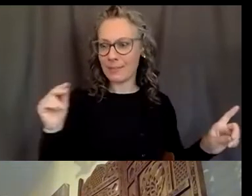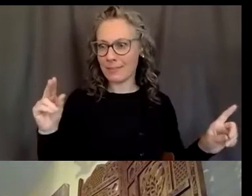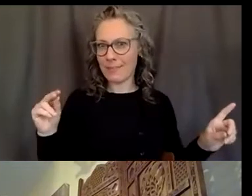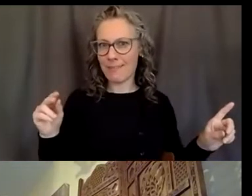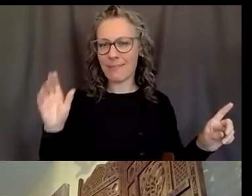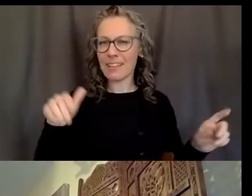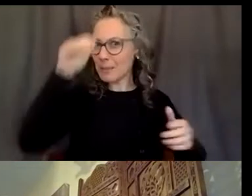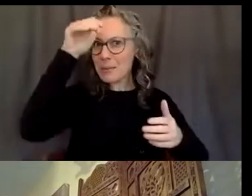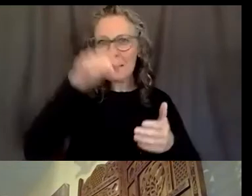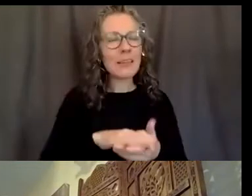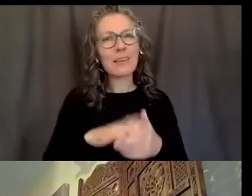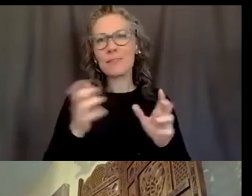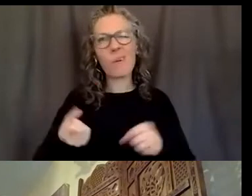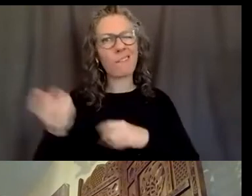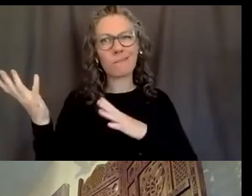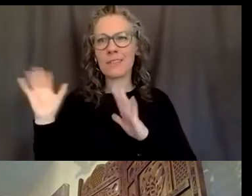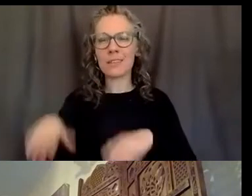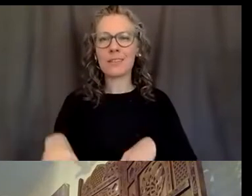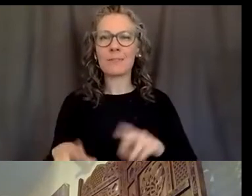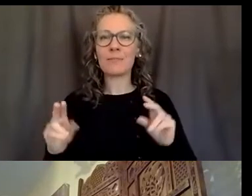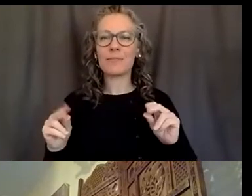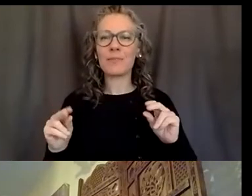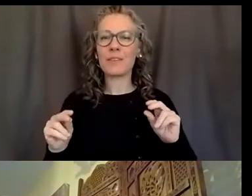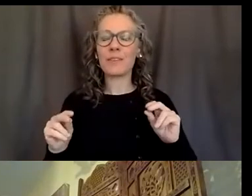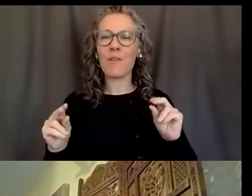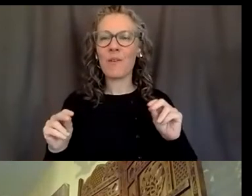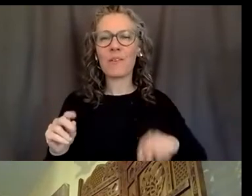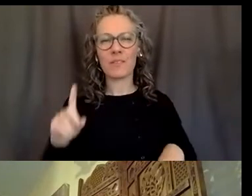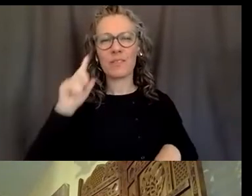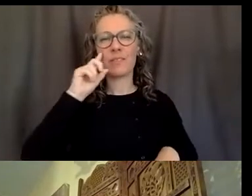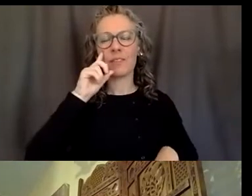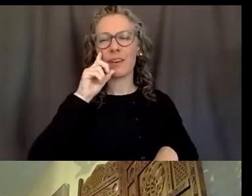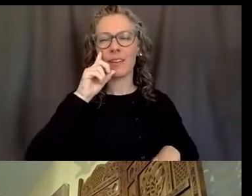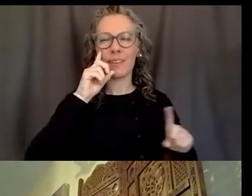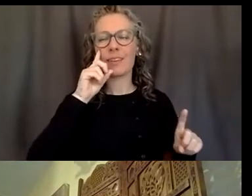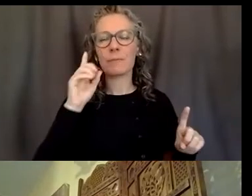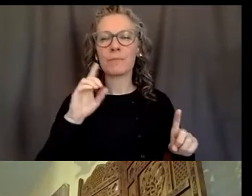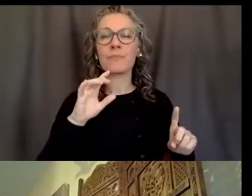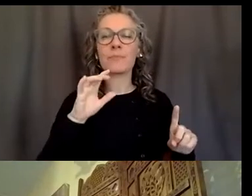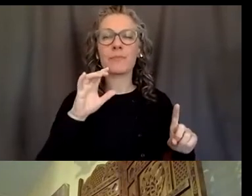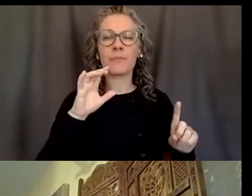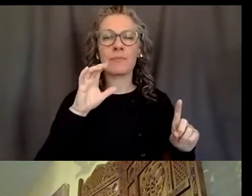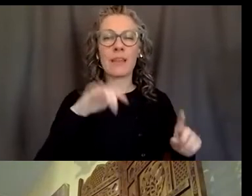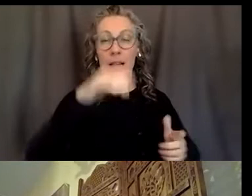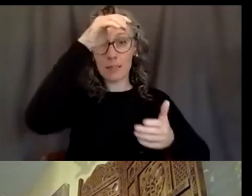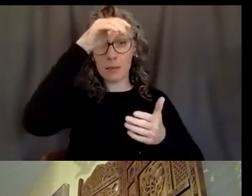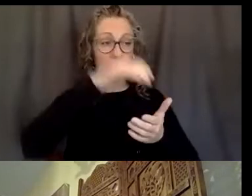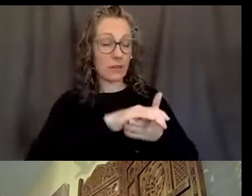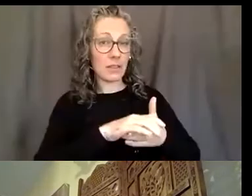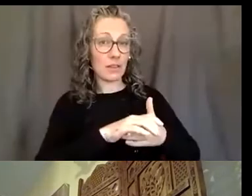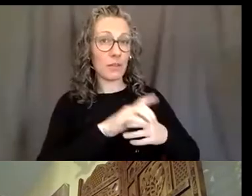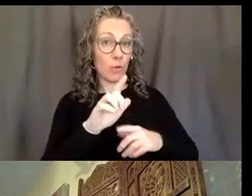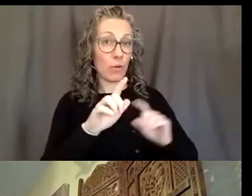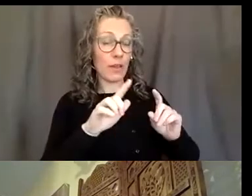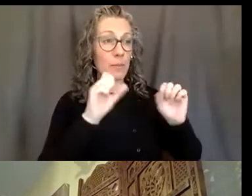but I'd love no, to. not at all. And that's why I think it's Yeah. right. So that would be a belief that you might have inside, that like if she were to come